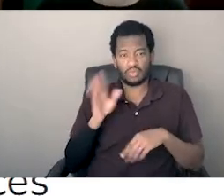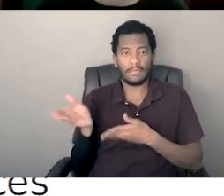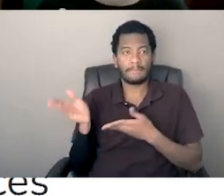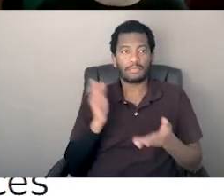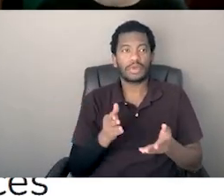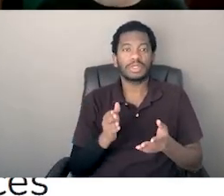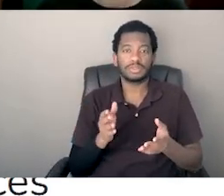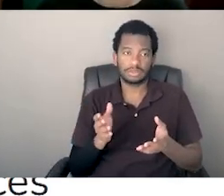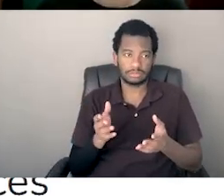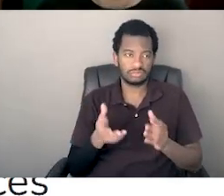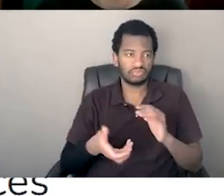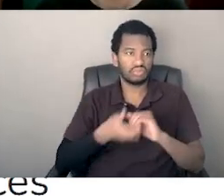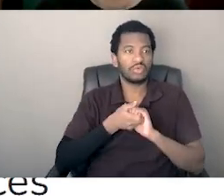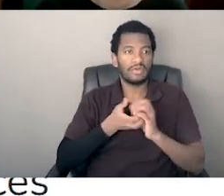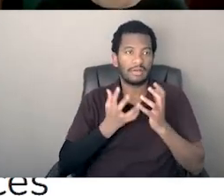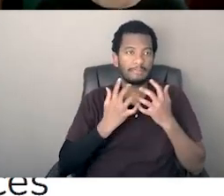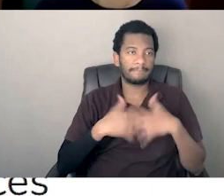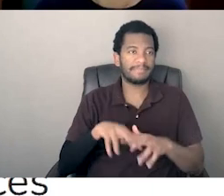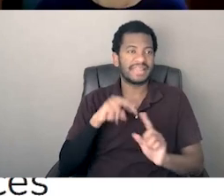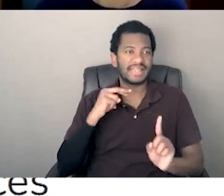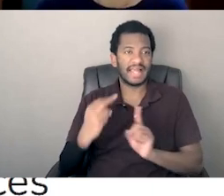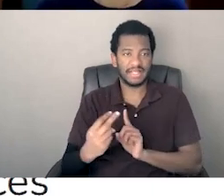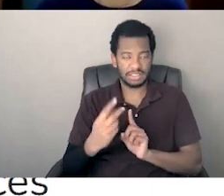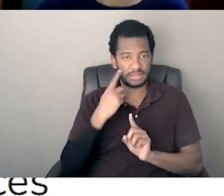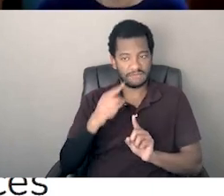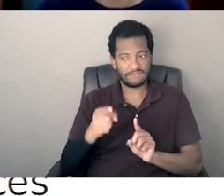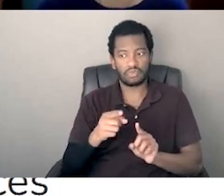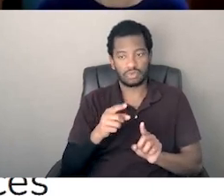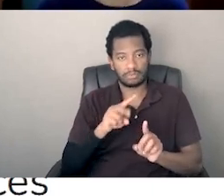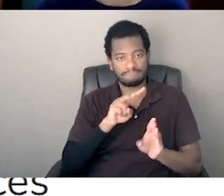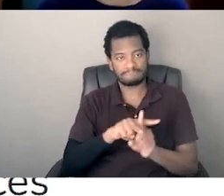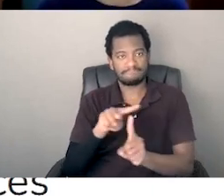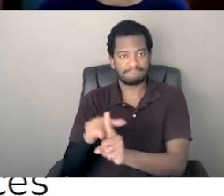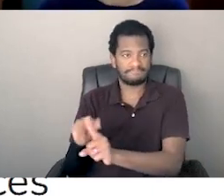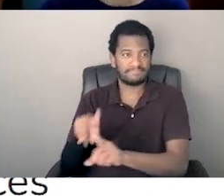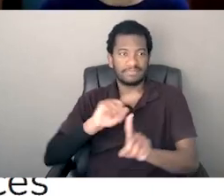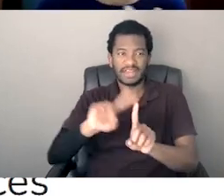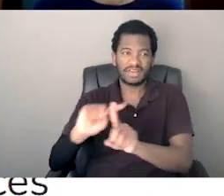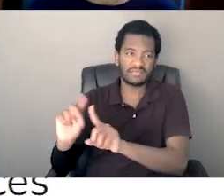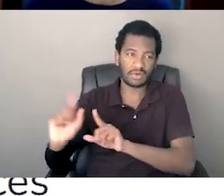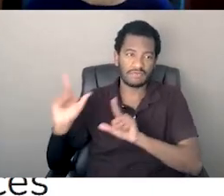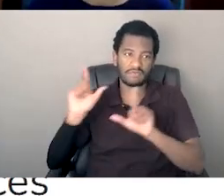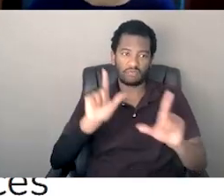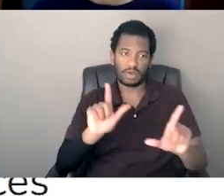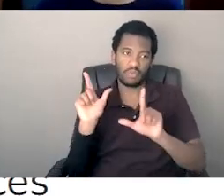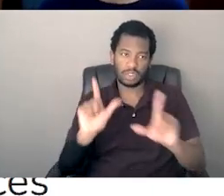issue areas and integrating multiple frameworks. I assume many of you, either yourself or working with other organizations